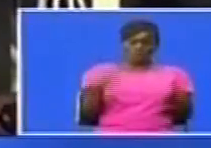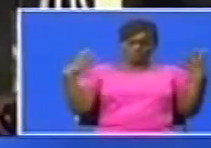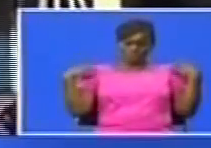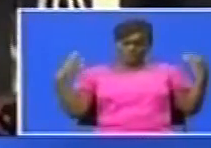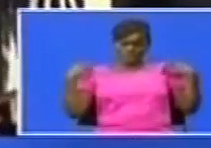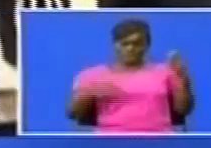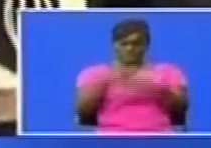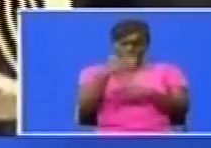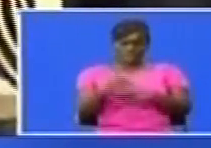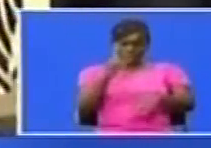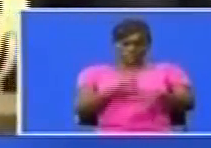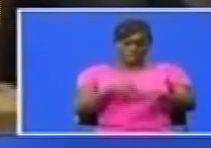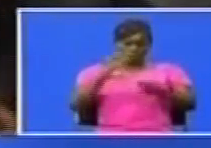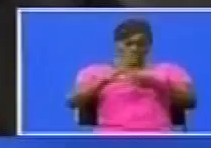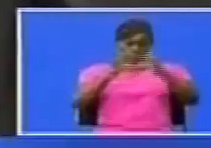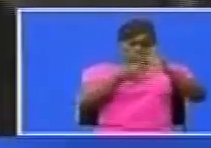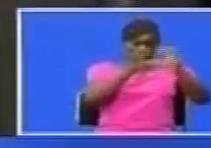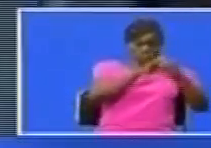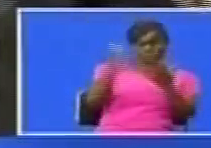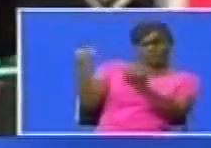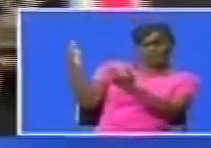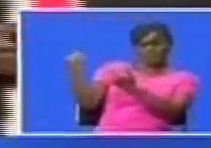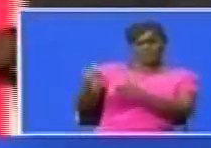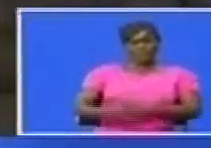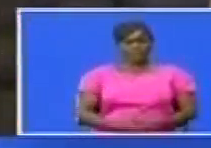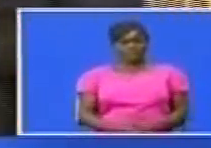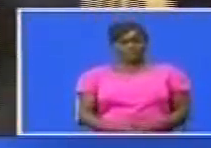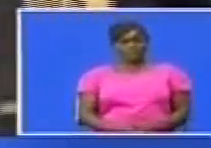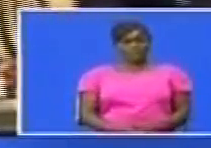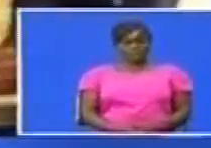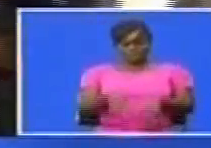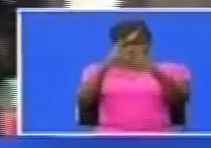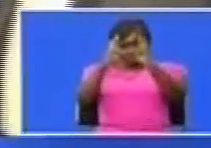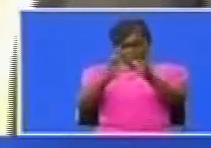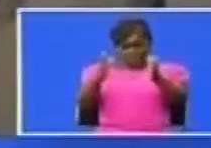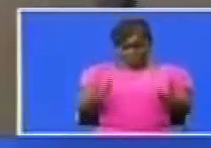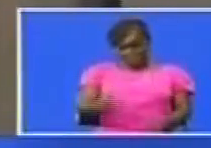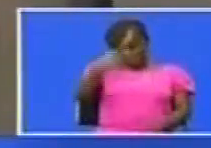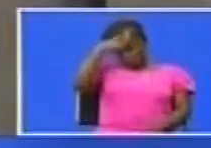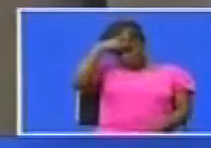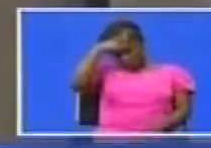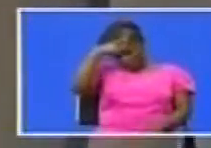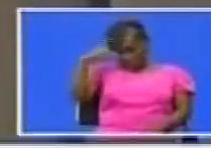next year's season, which is beckoning. Moses Wahisi, KTN Sports.